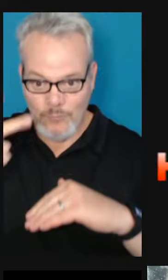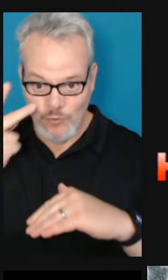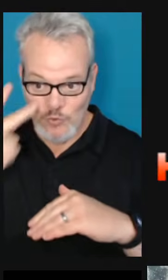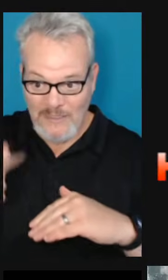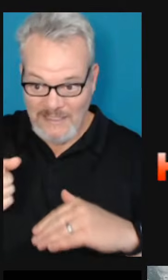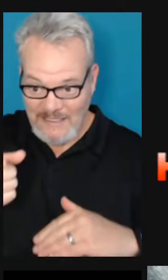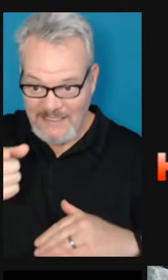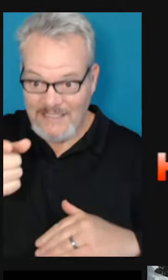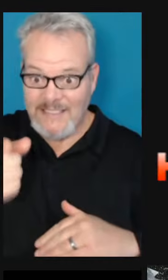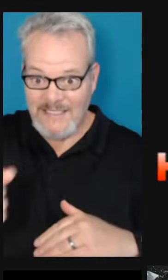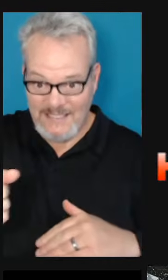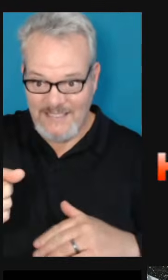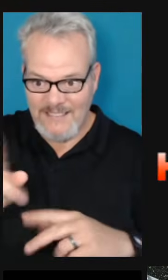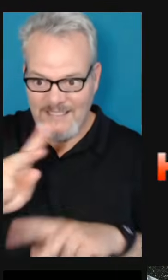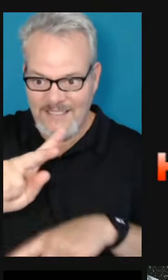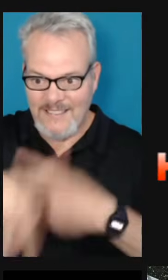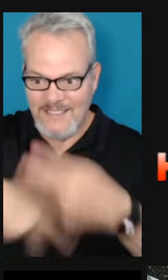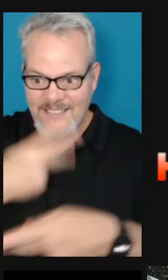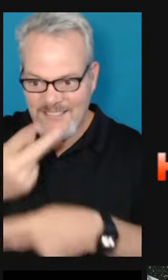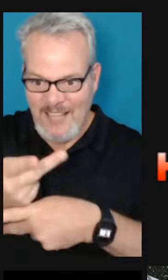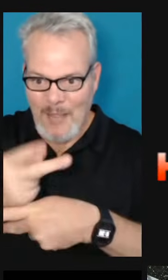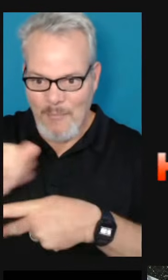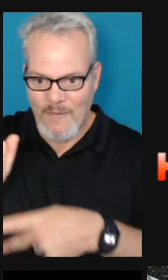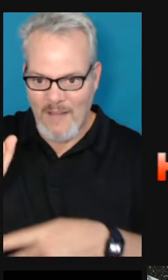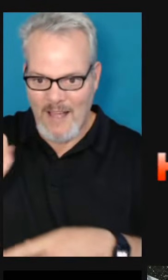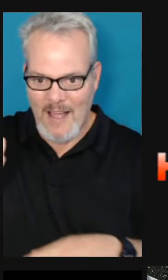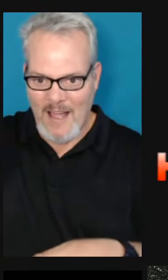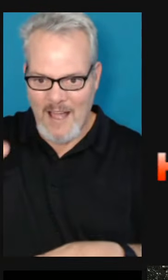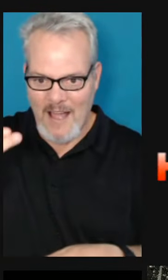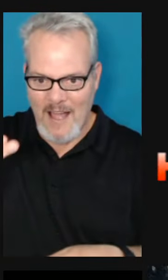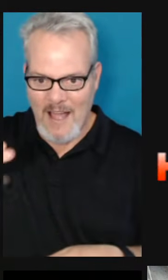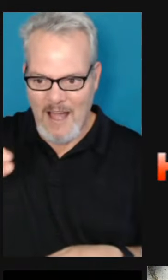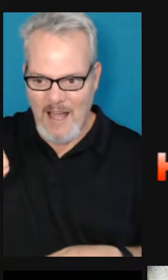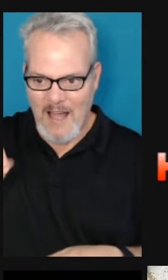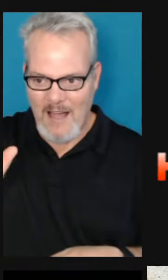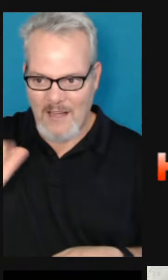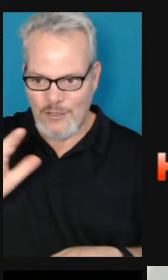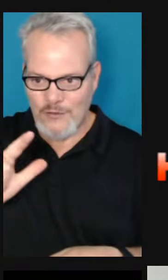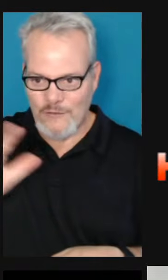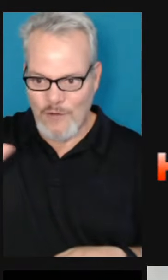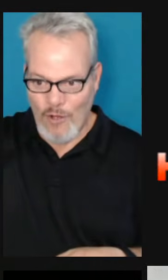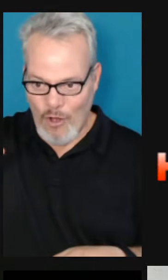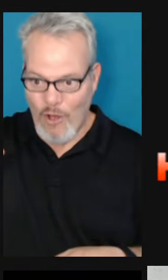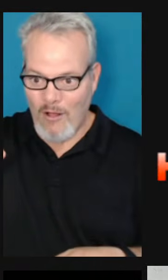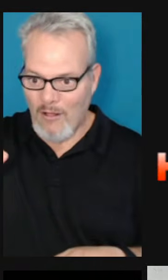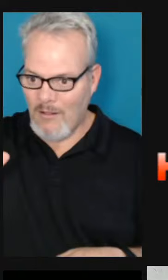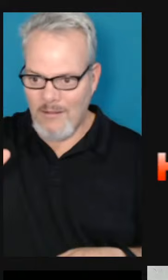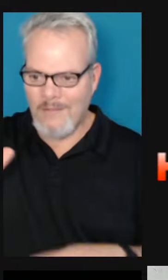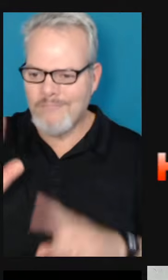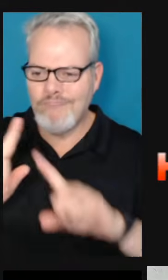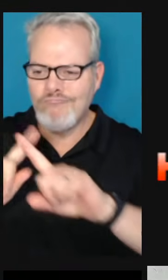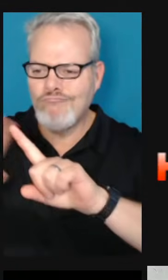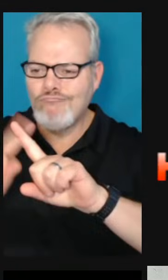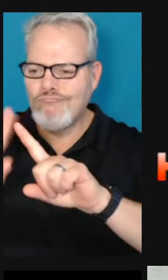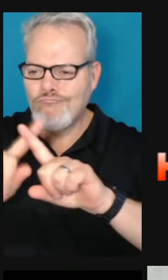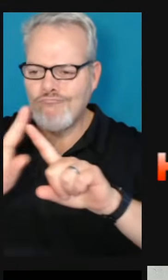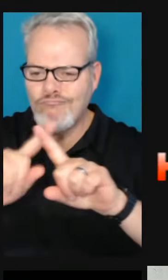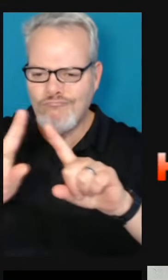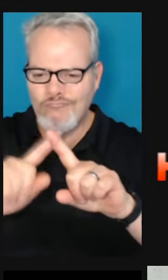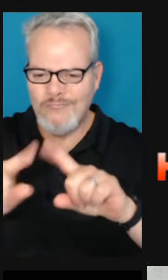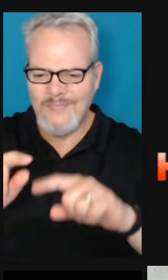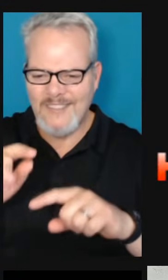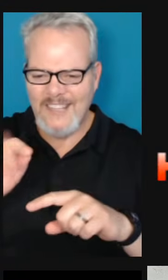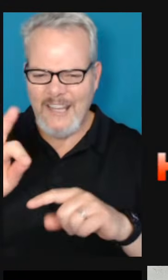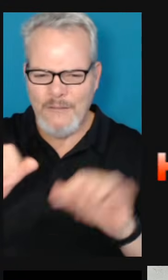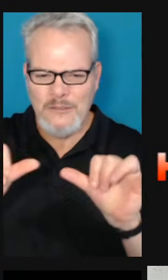the kind of ash fall. And ash is any tephra particle less than 2 millimeters in